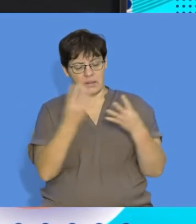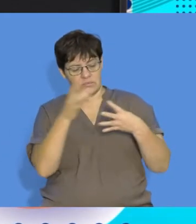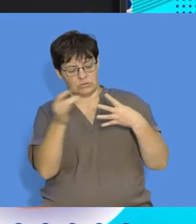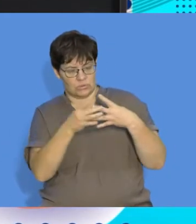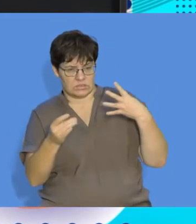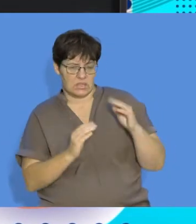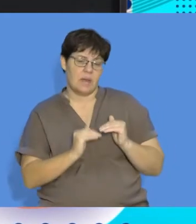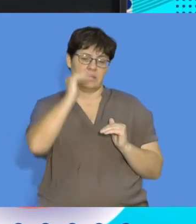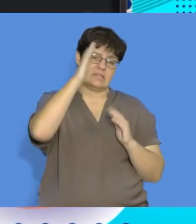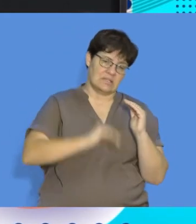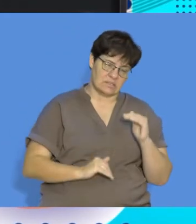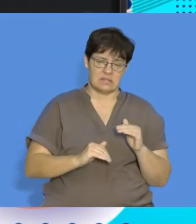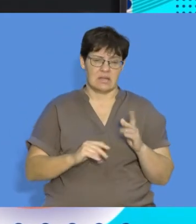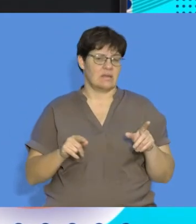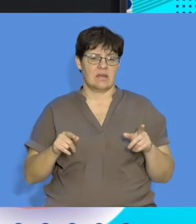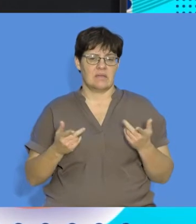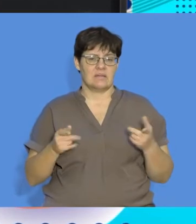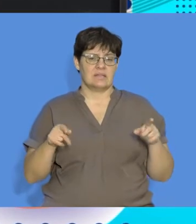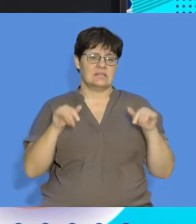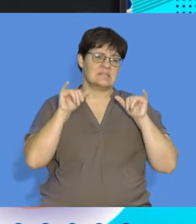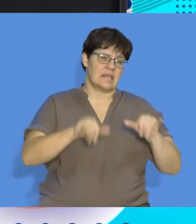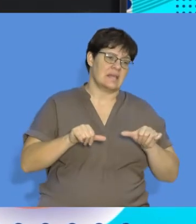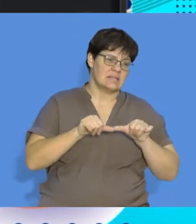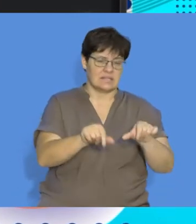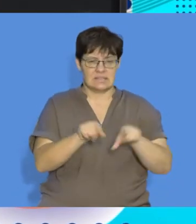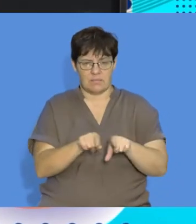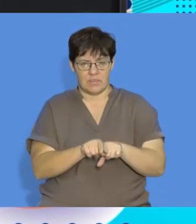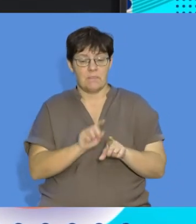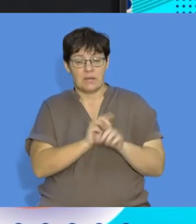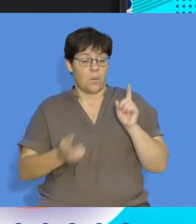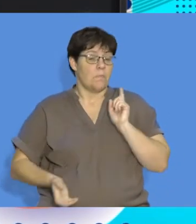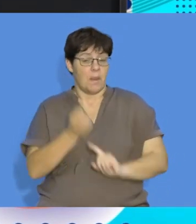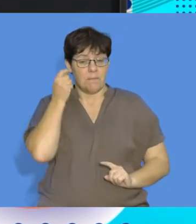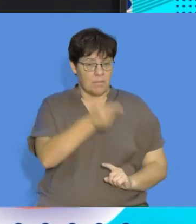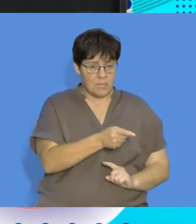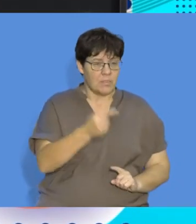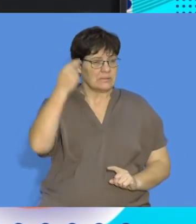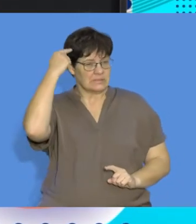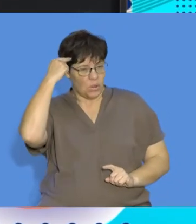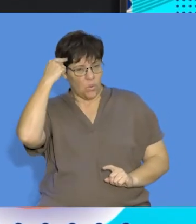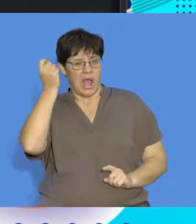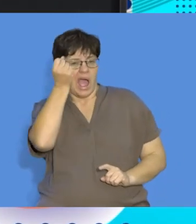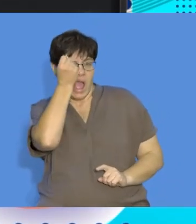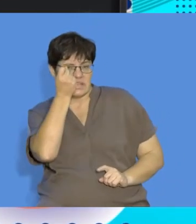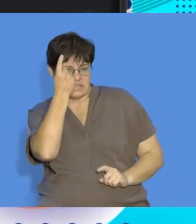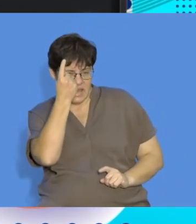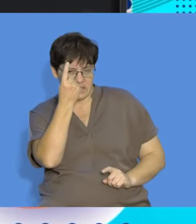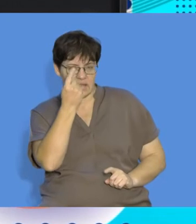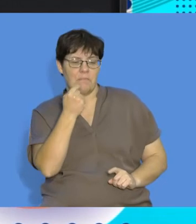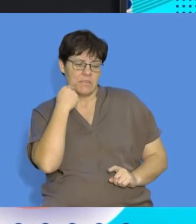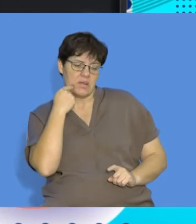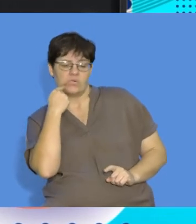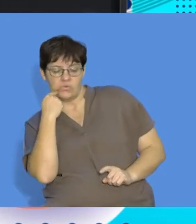increase, decrease, remain the same. However, how we arrive at that must be, backed up or, by some sort of